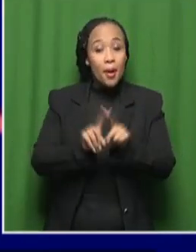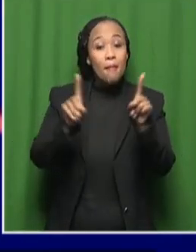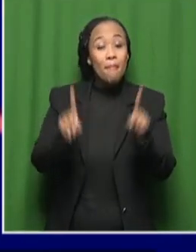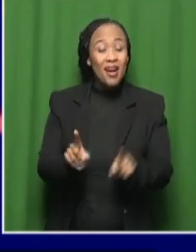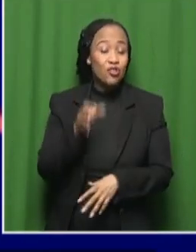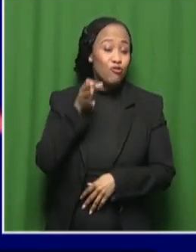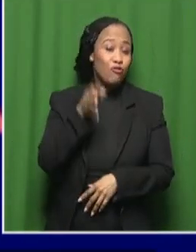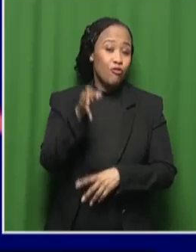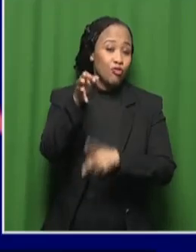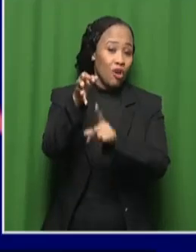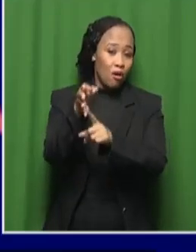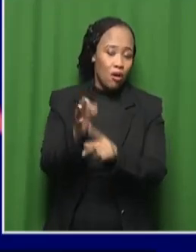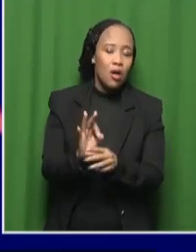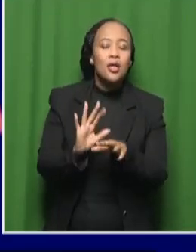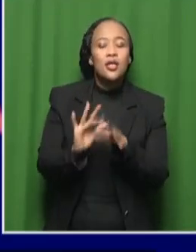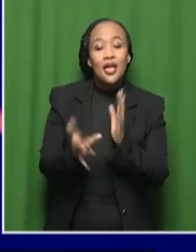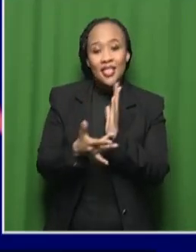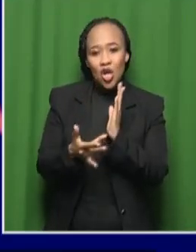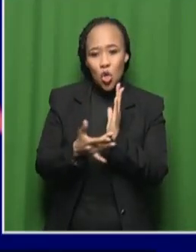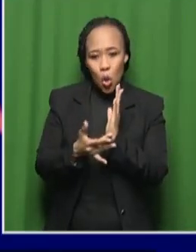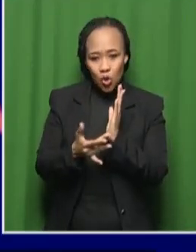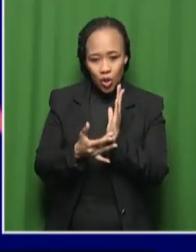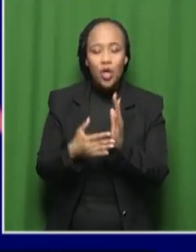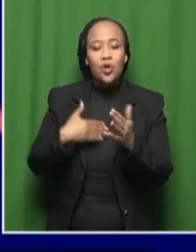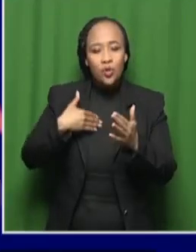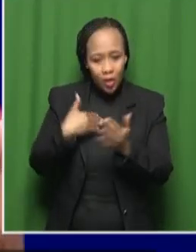technical connection will allow you just to send that via the app.